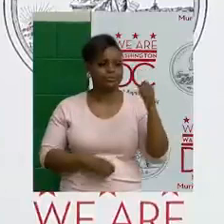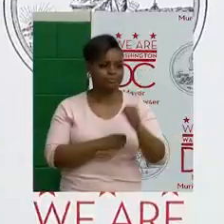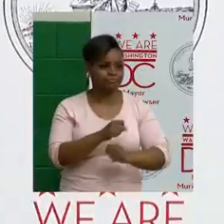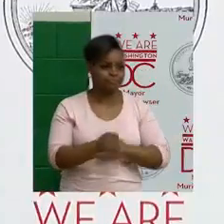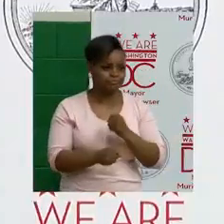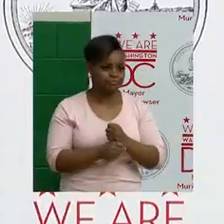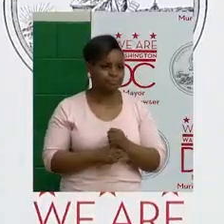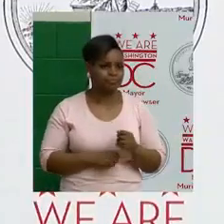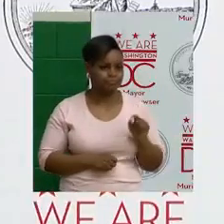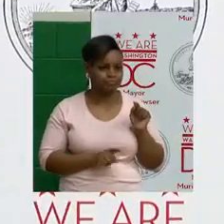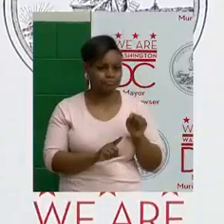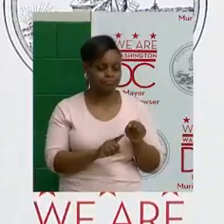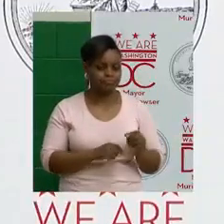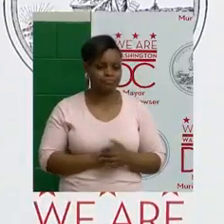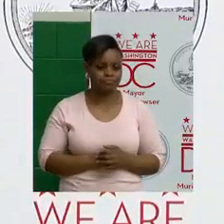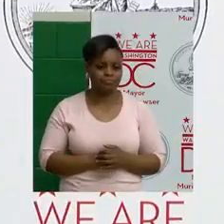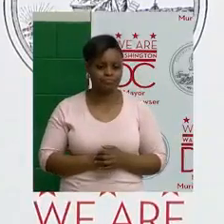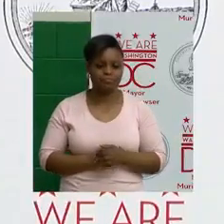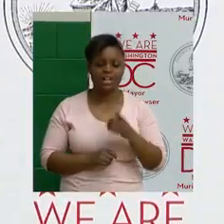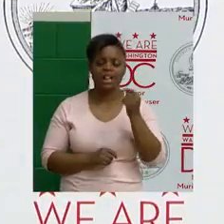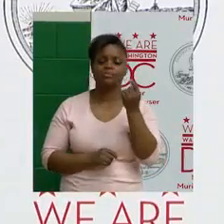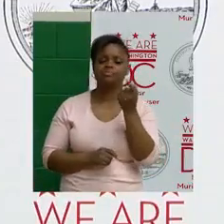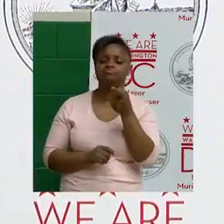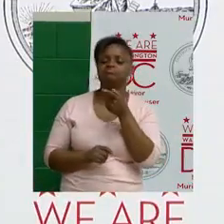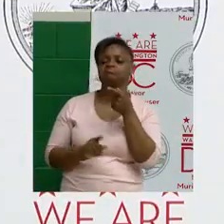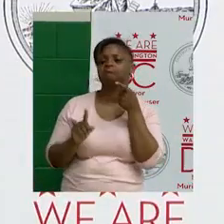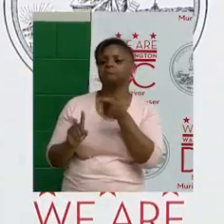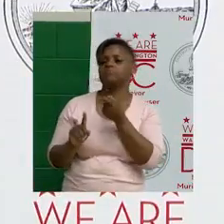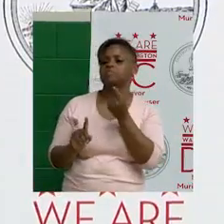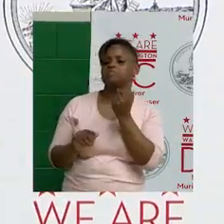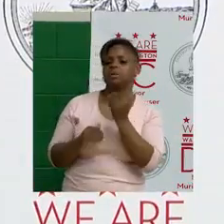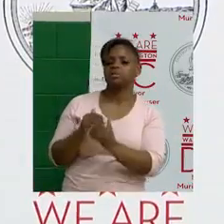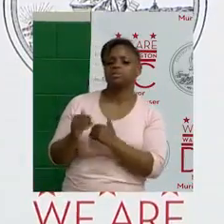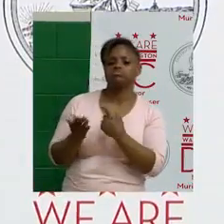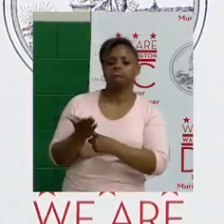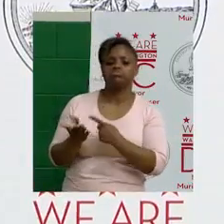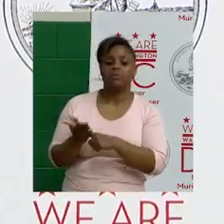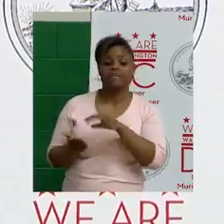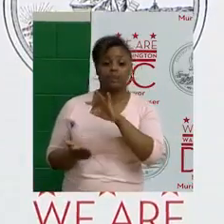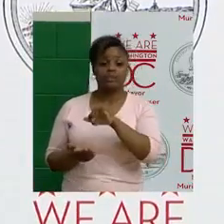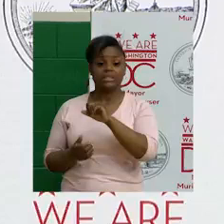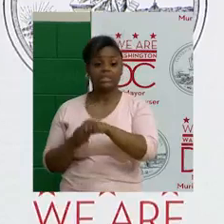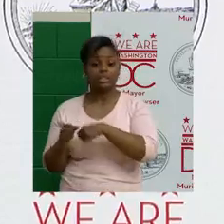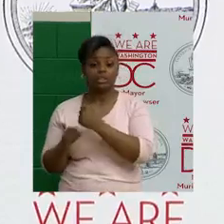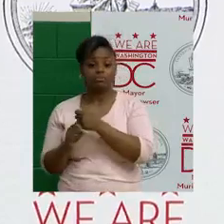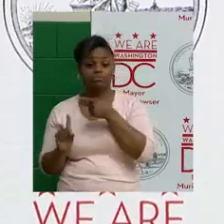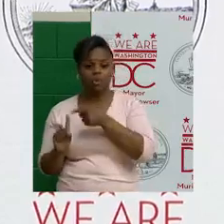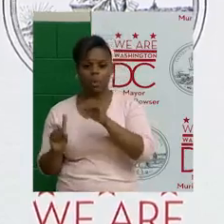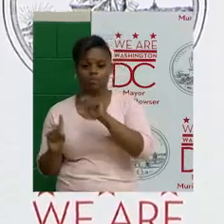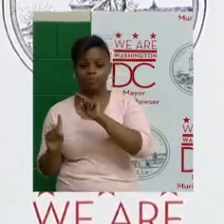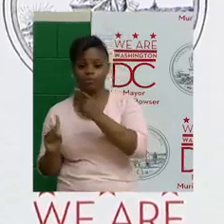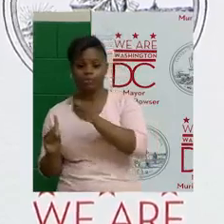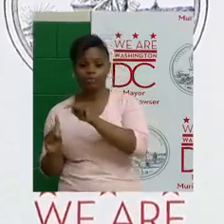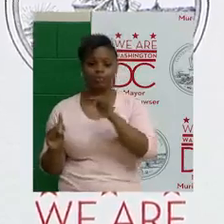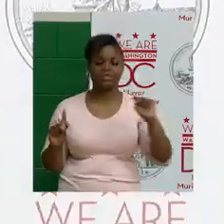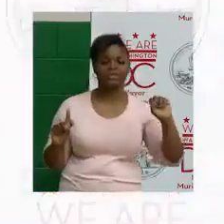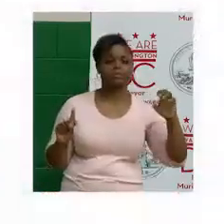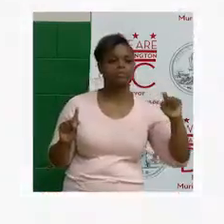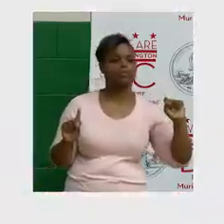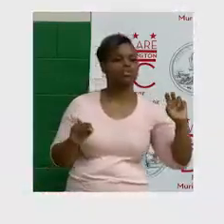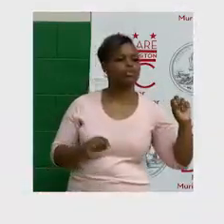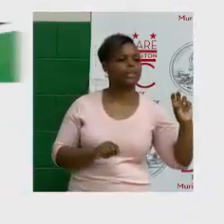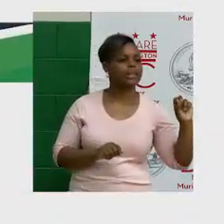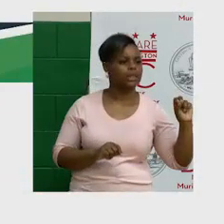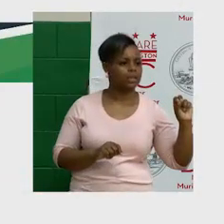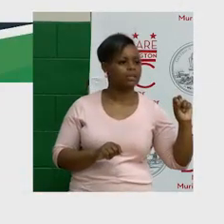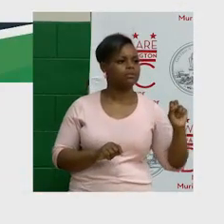So a little bit about our budget process. Our fiscal year runs from October 1st to September 30th. And I want to go